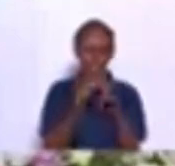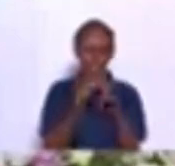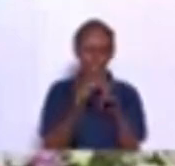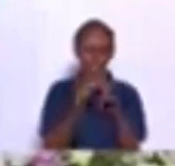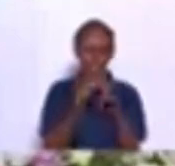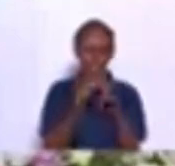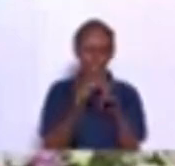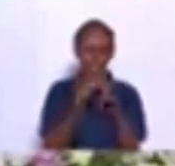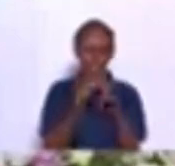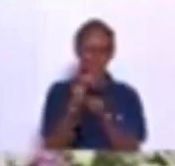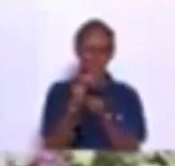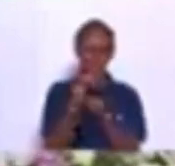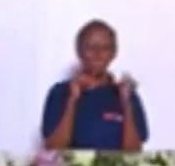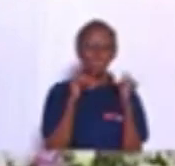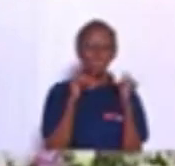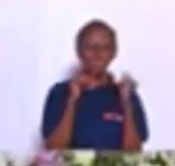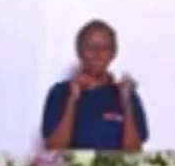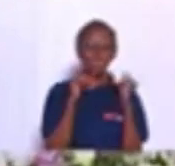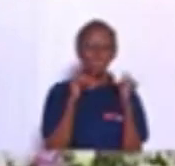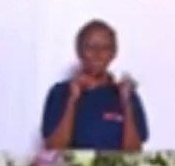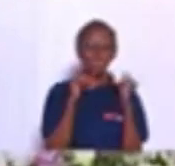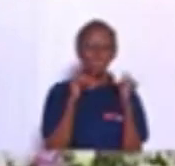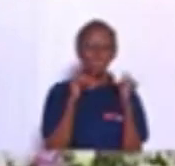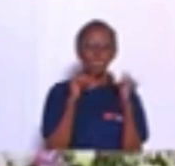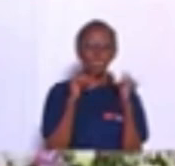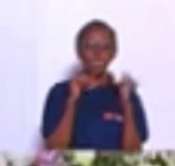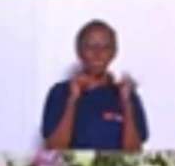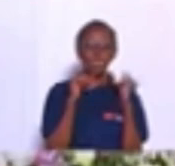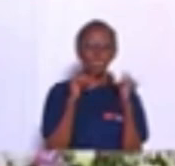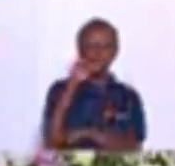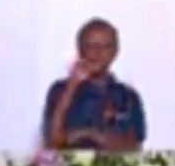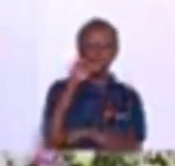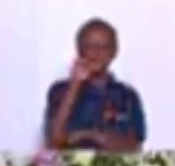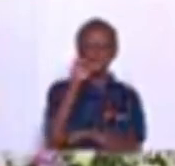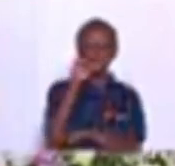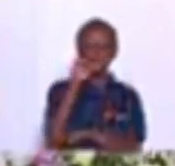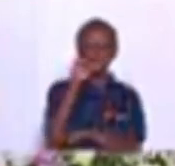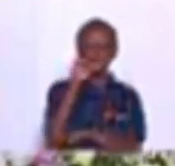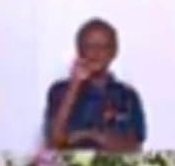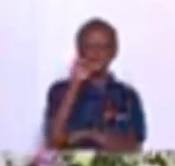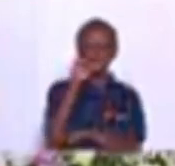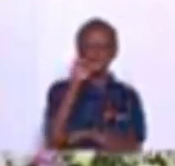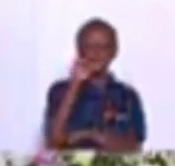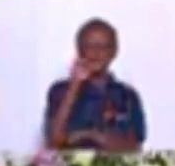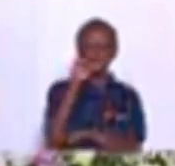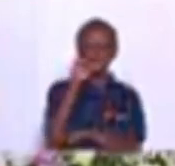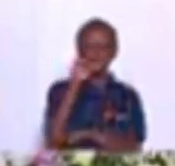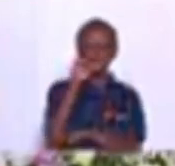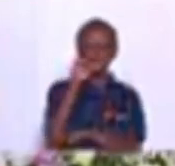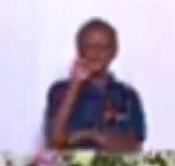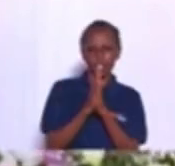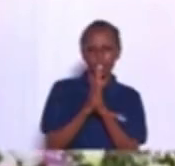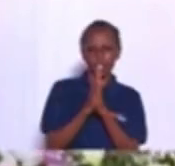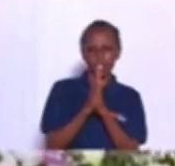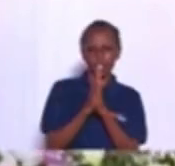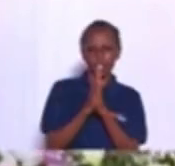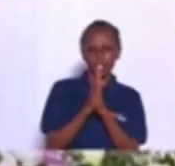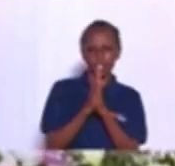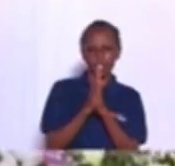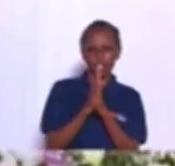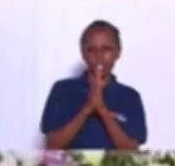Pastor Christian to pray for these prayer requests. I will just mention a few of